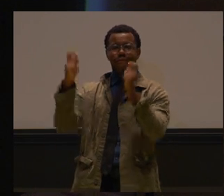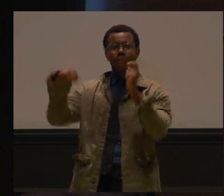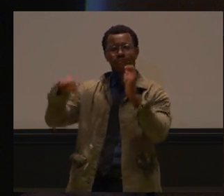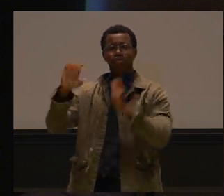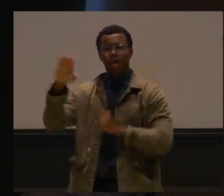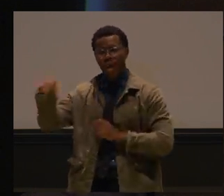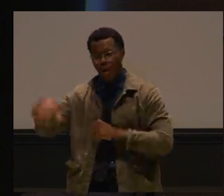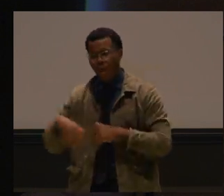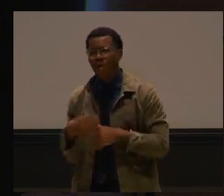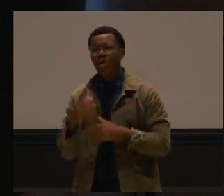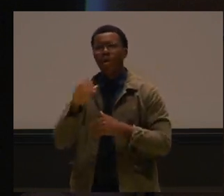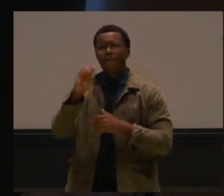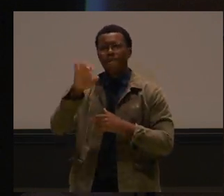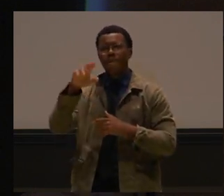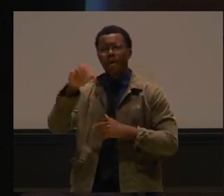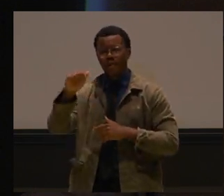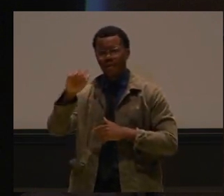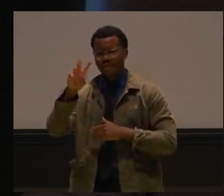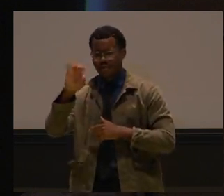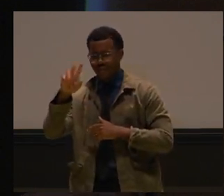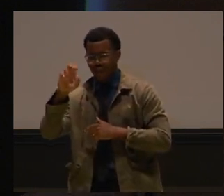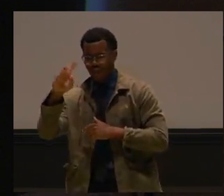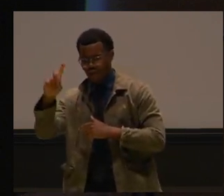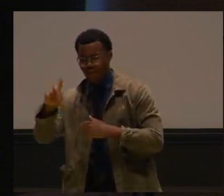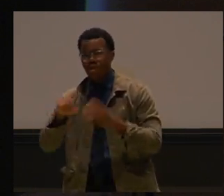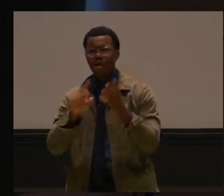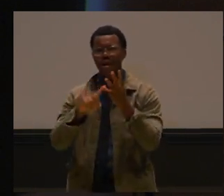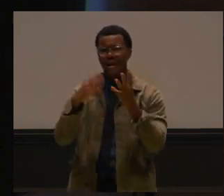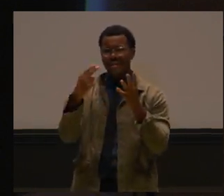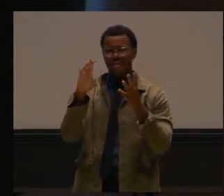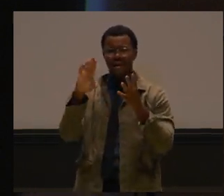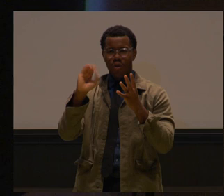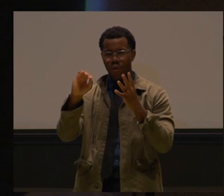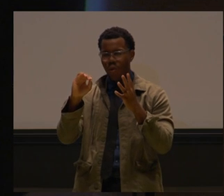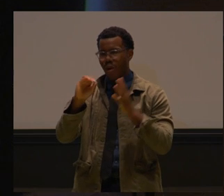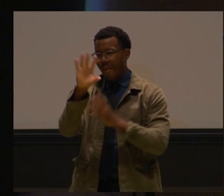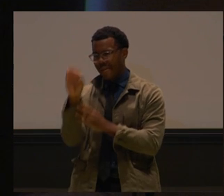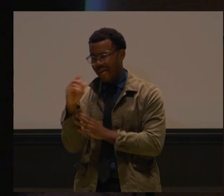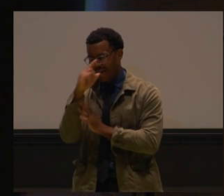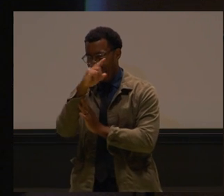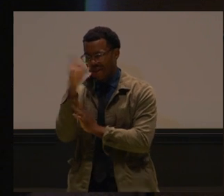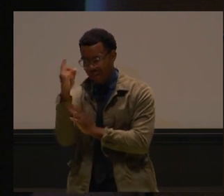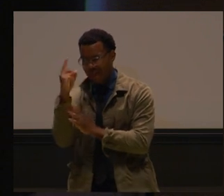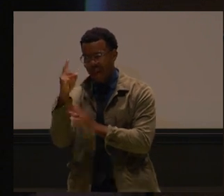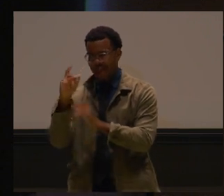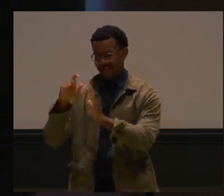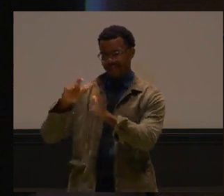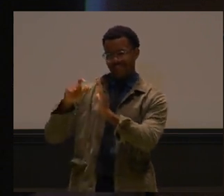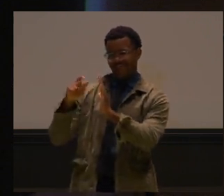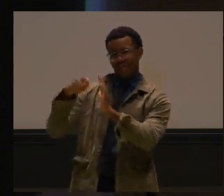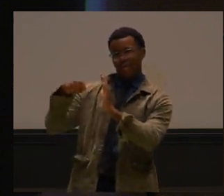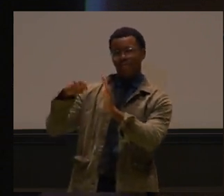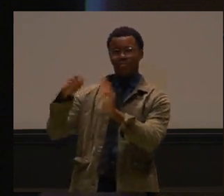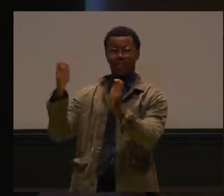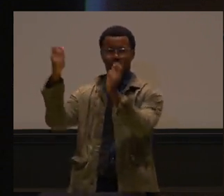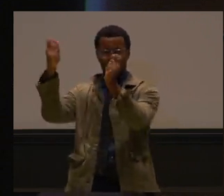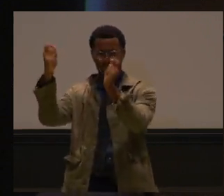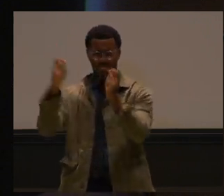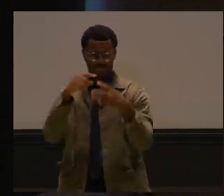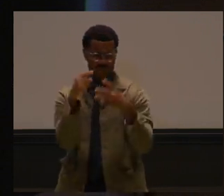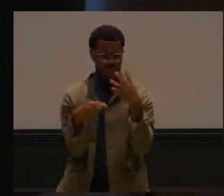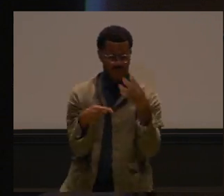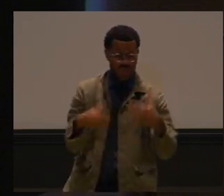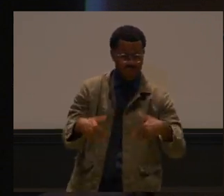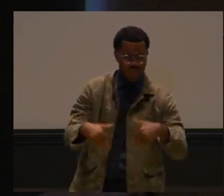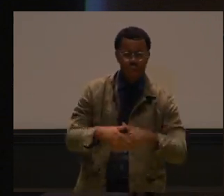Film Festival, and HBO's American Black Film Festival in the Emerging Directors category. She's currently